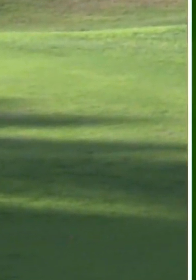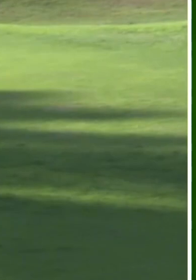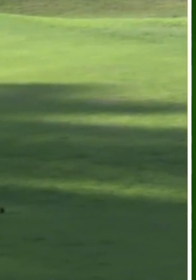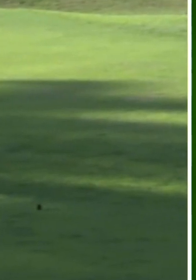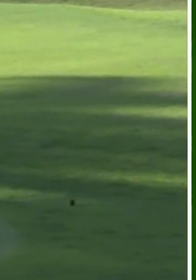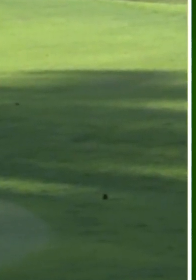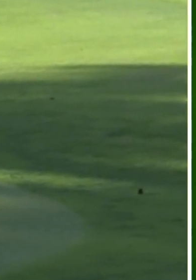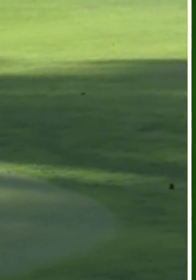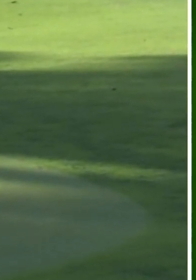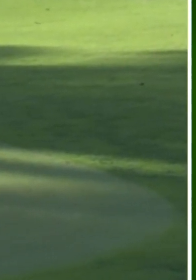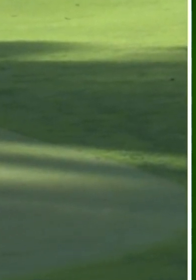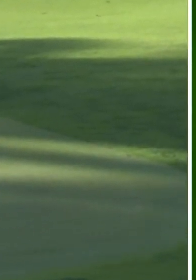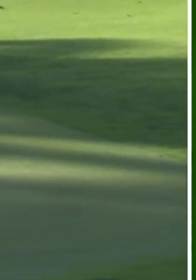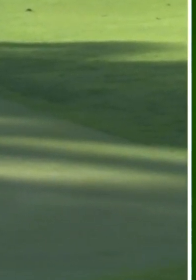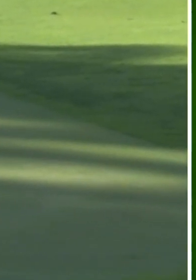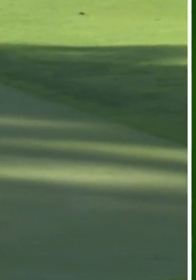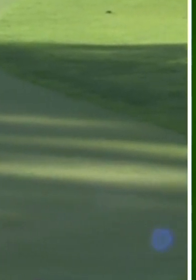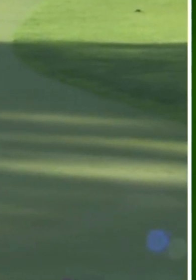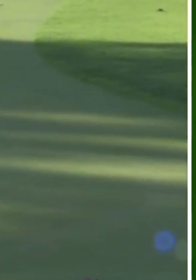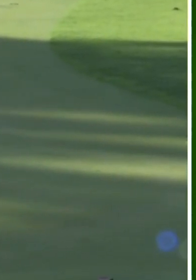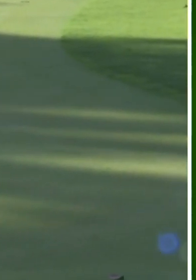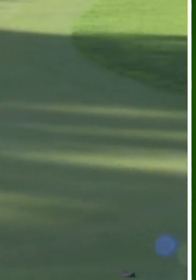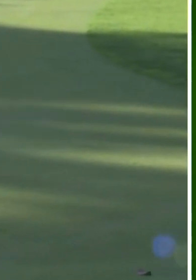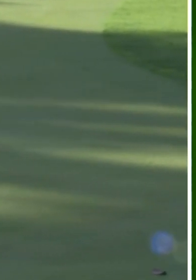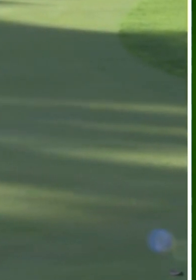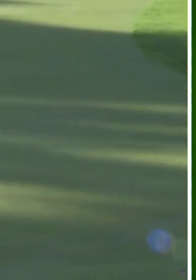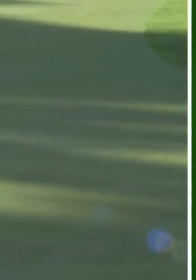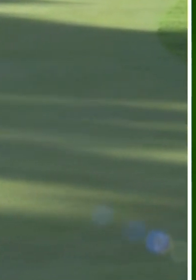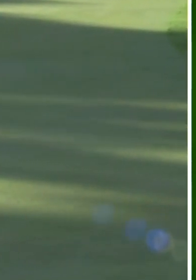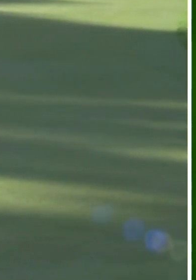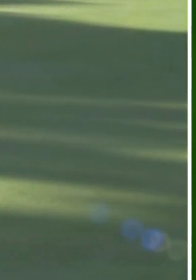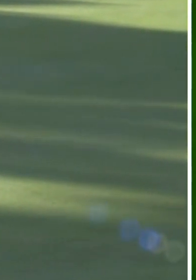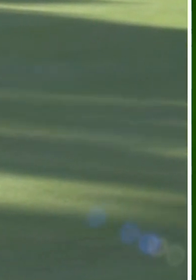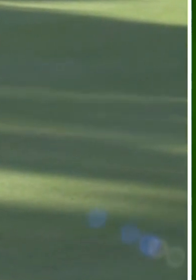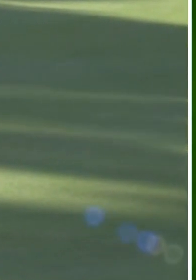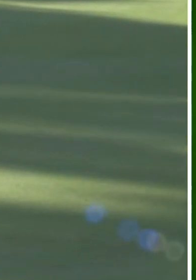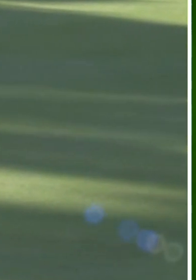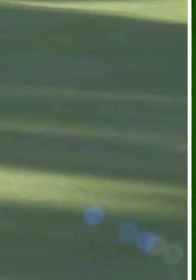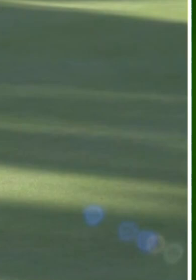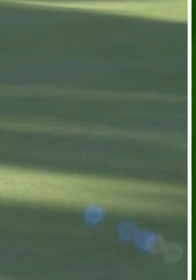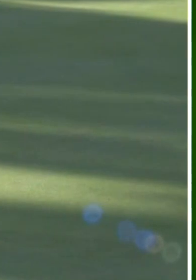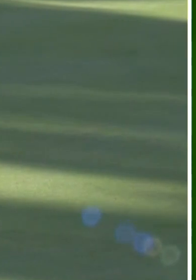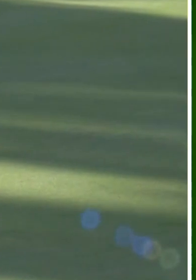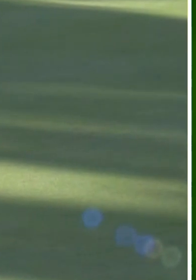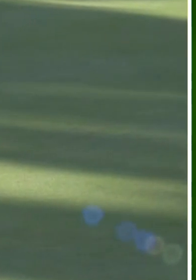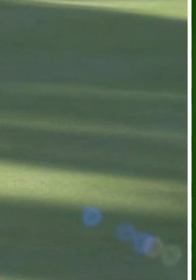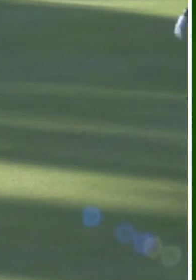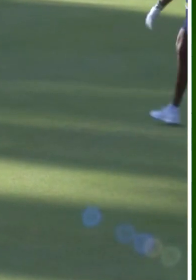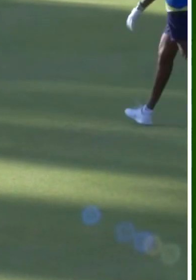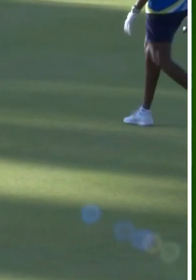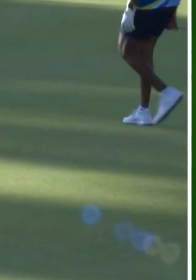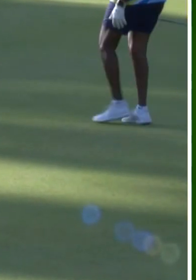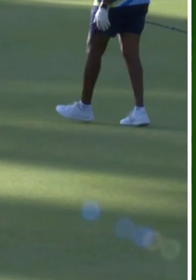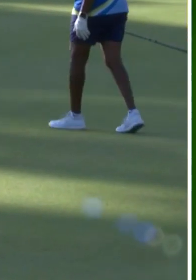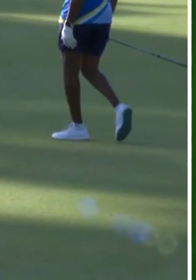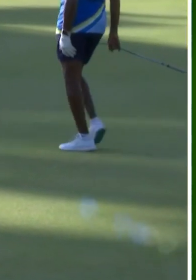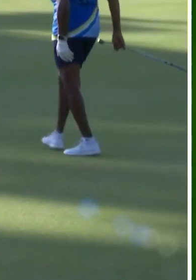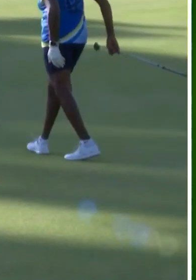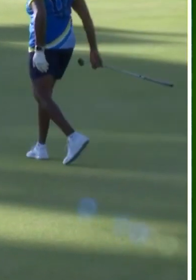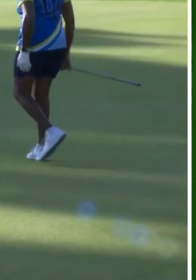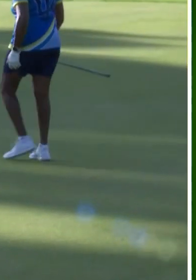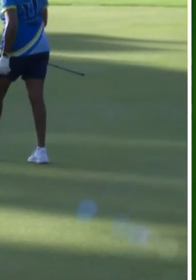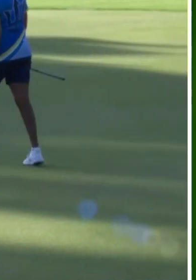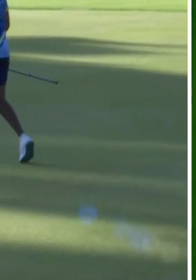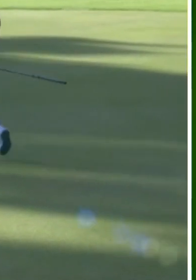77 on Saturday and 76 on yesterday's final day. Her closest rival was Mariella Young of Barbados, way back at 38